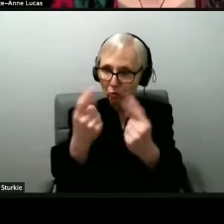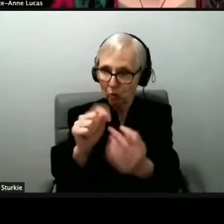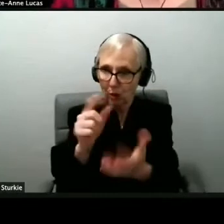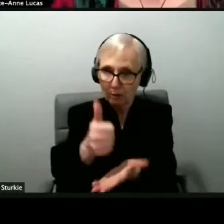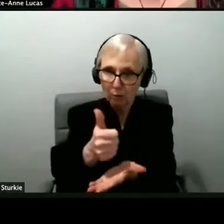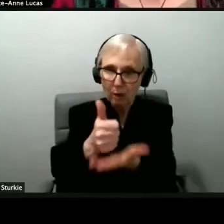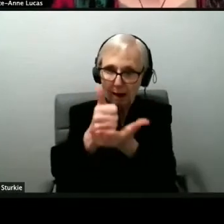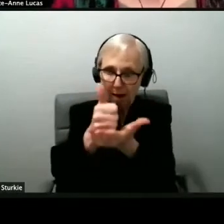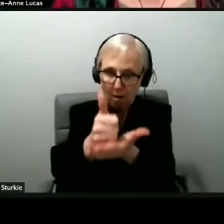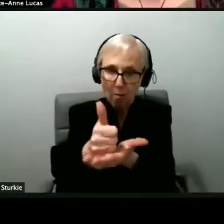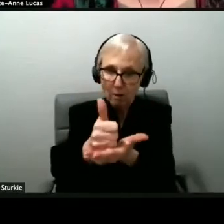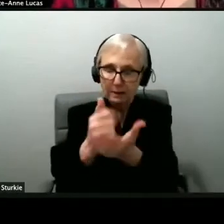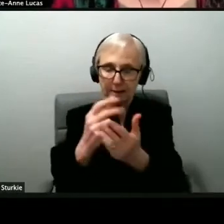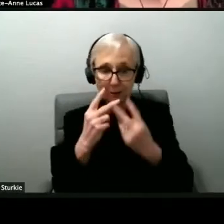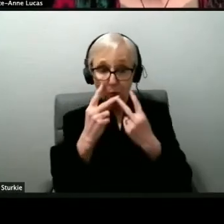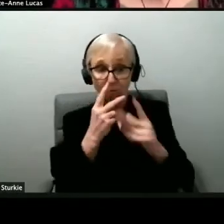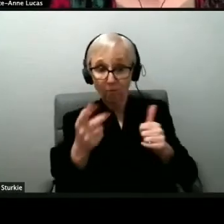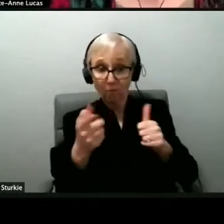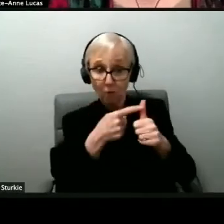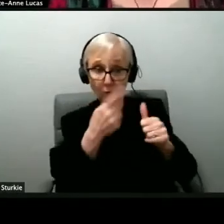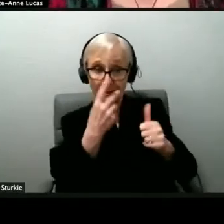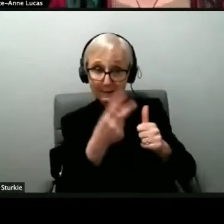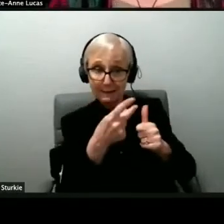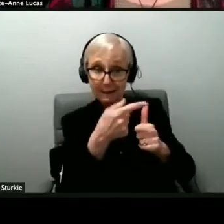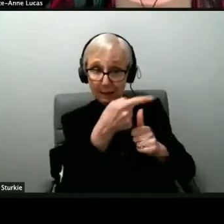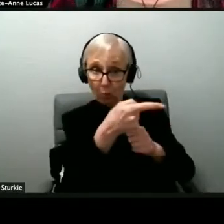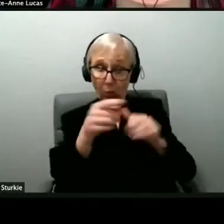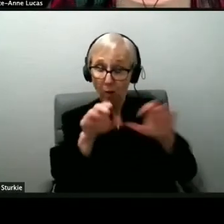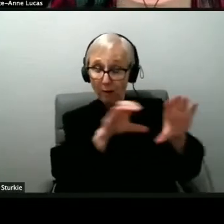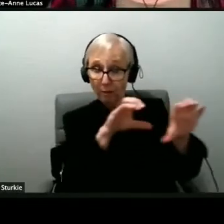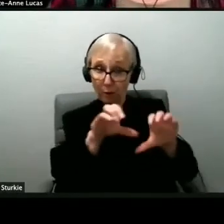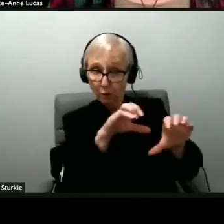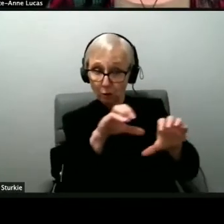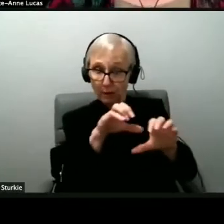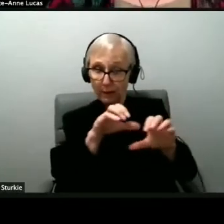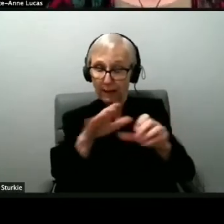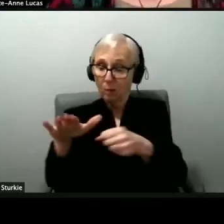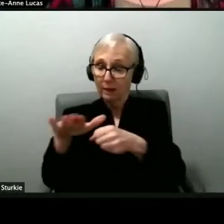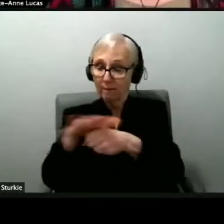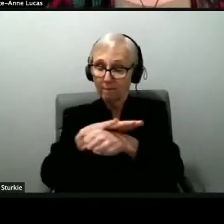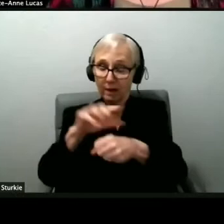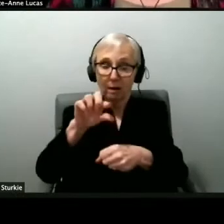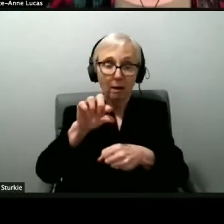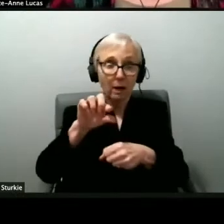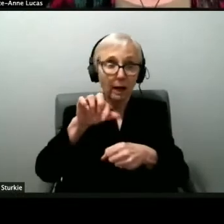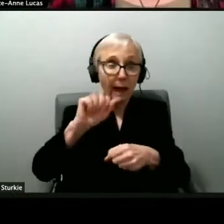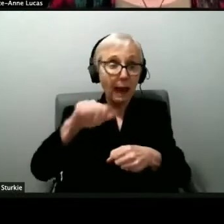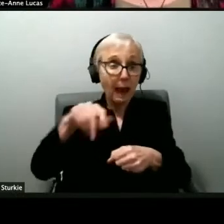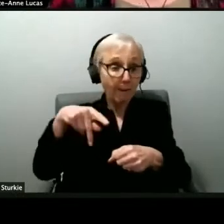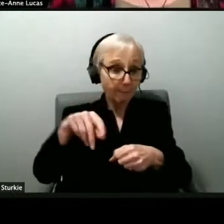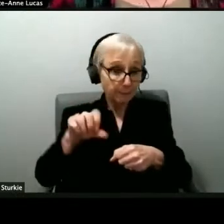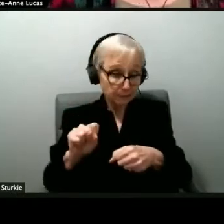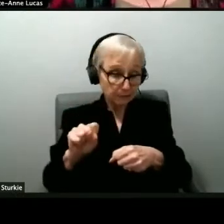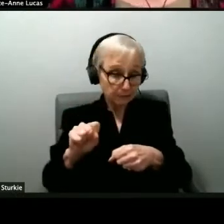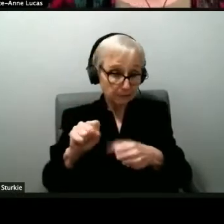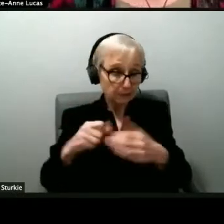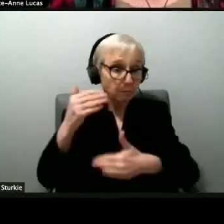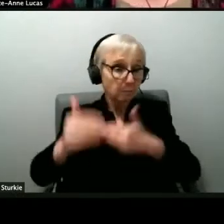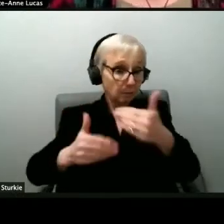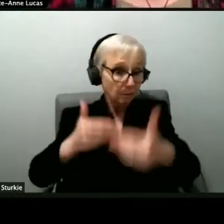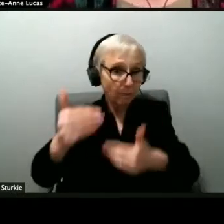that. So we got to see what they have in store so we can either fill gaps or help with that, with those programs to move